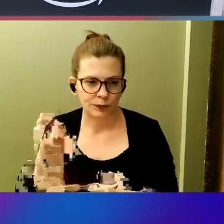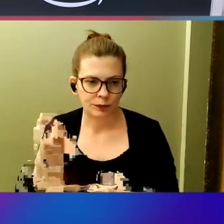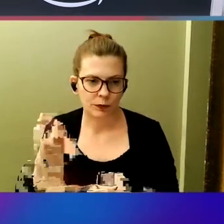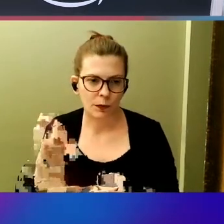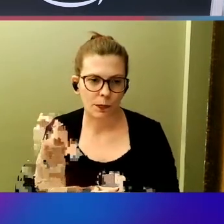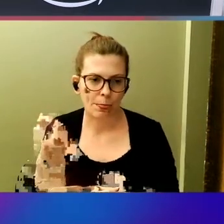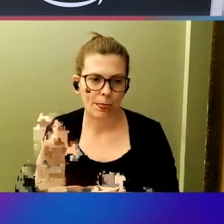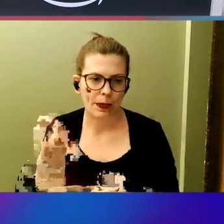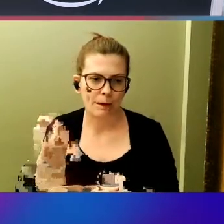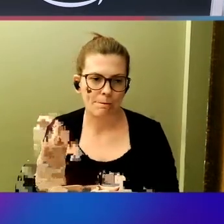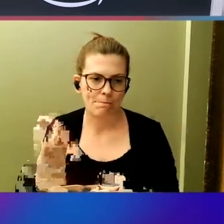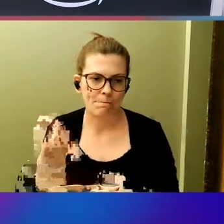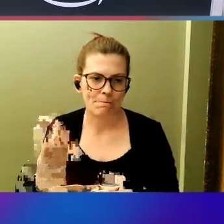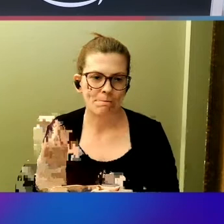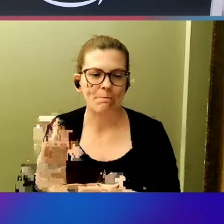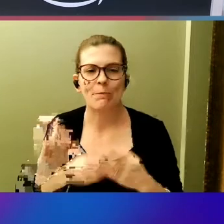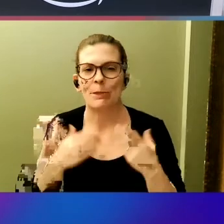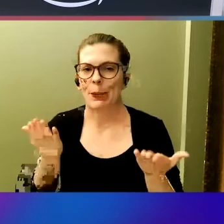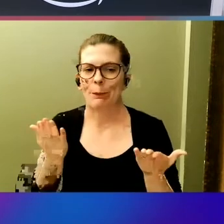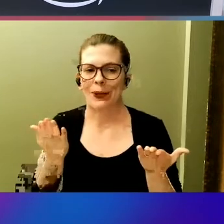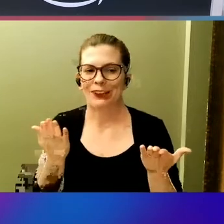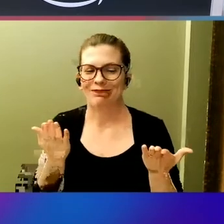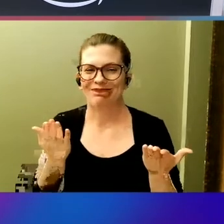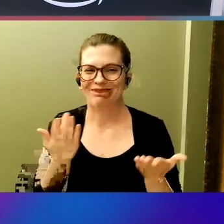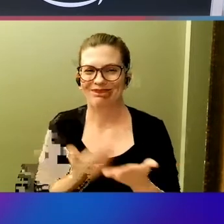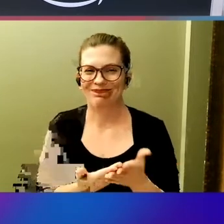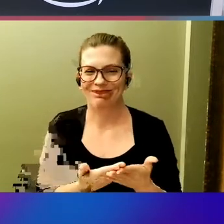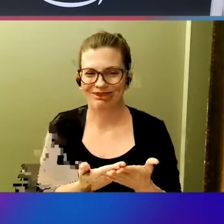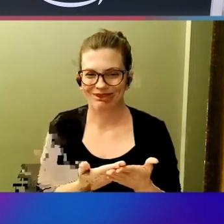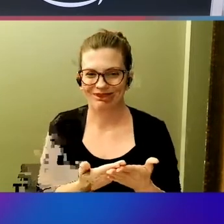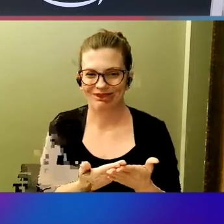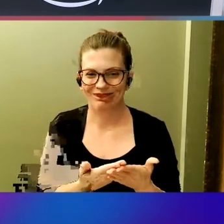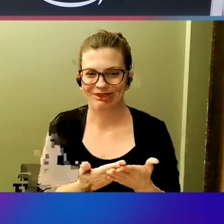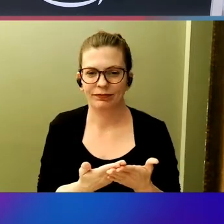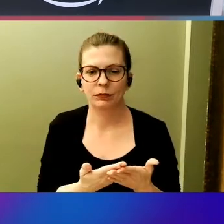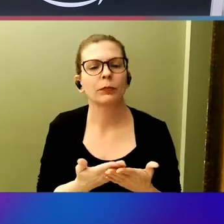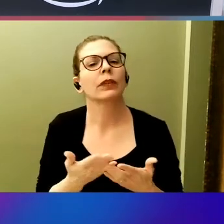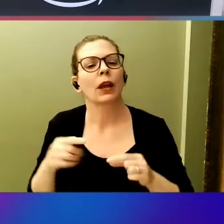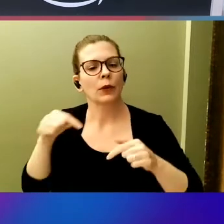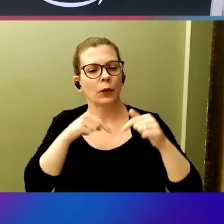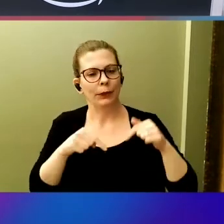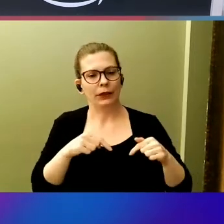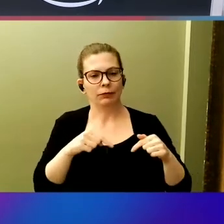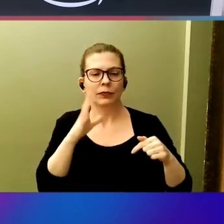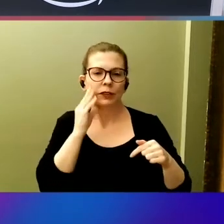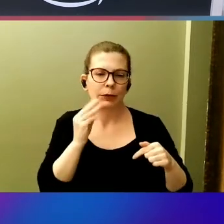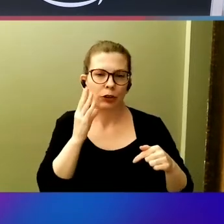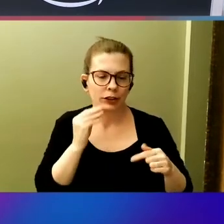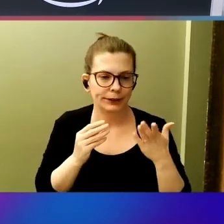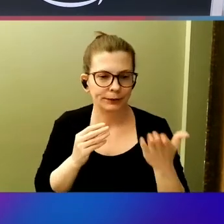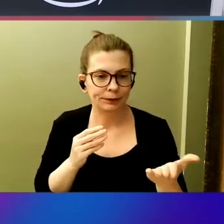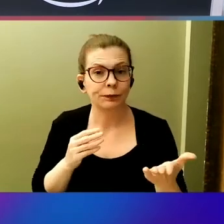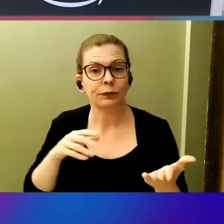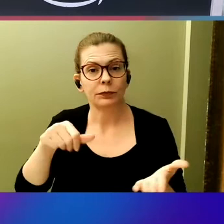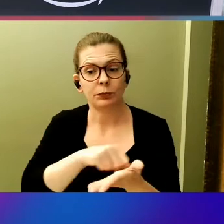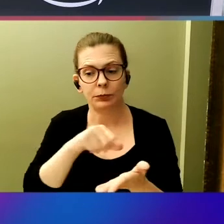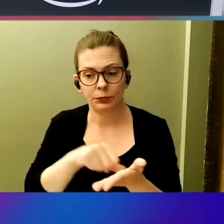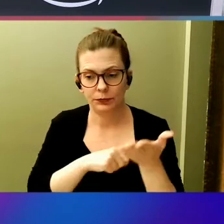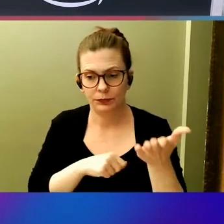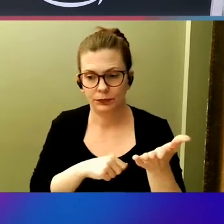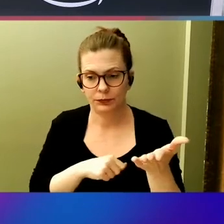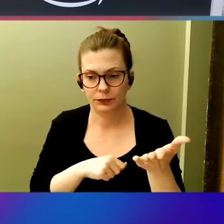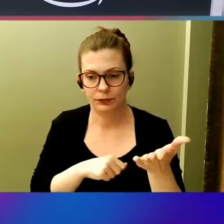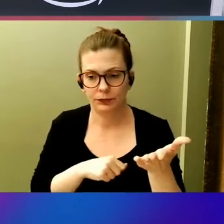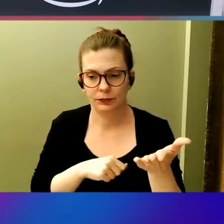And boom, verify here. But I want to jump back to experience at this point. So this is the page you see when you enter